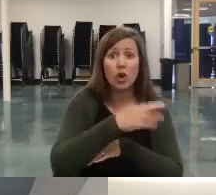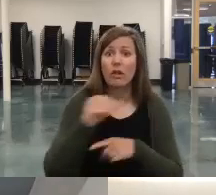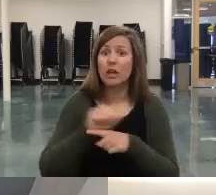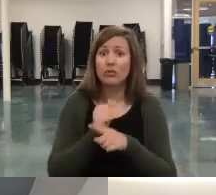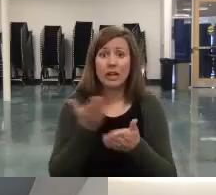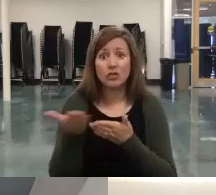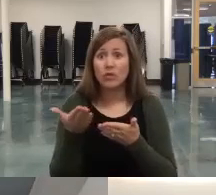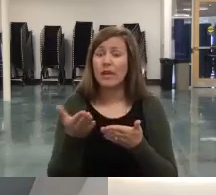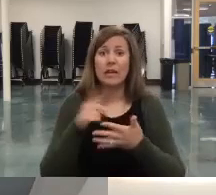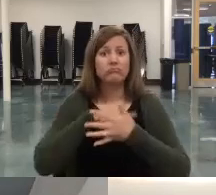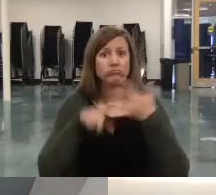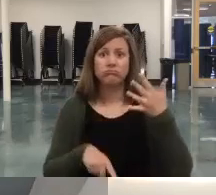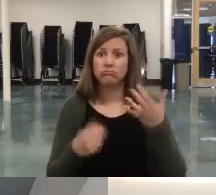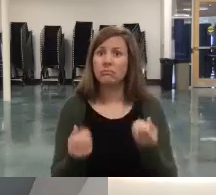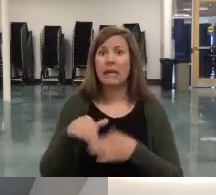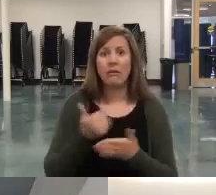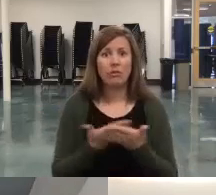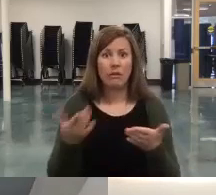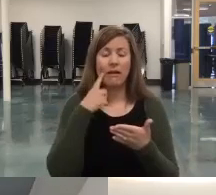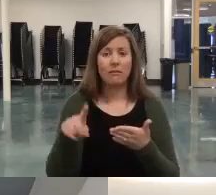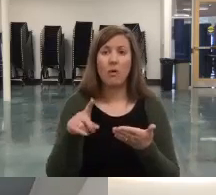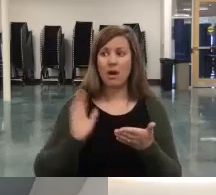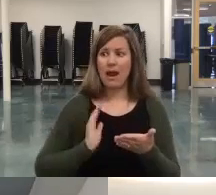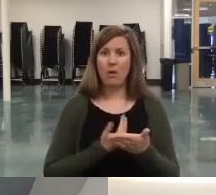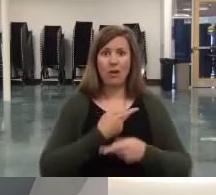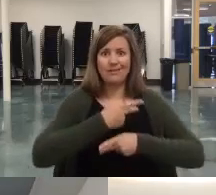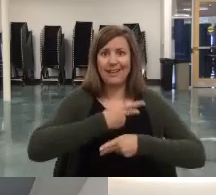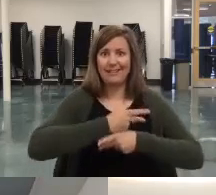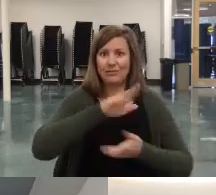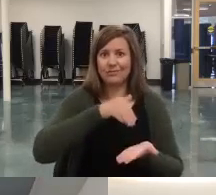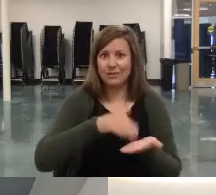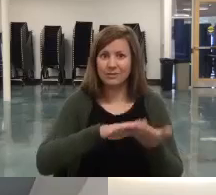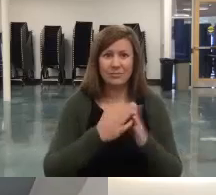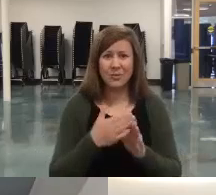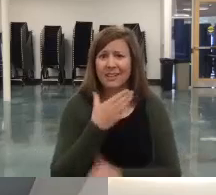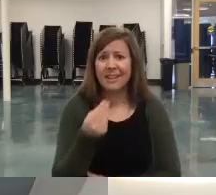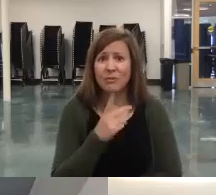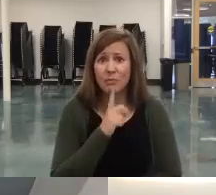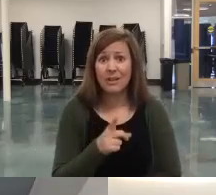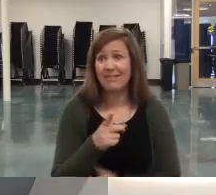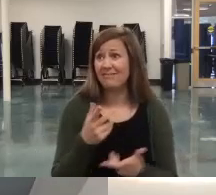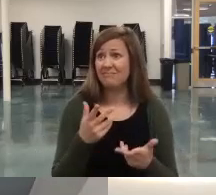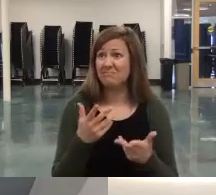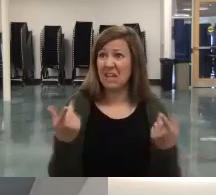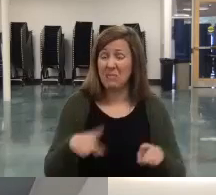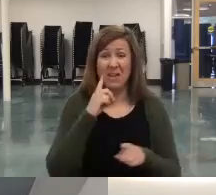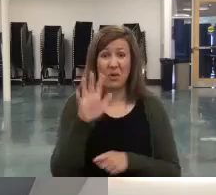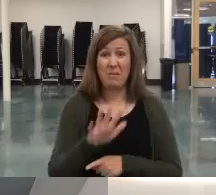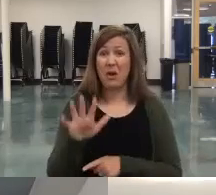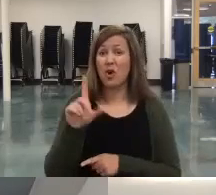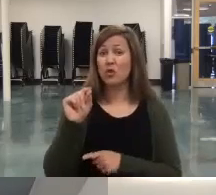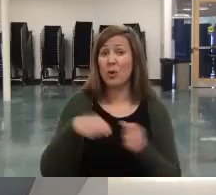along with many other types of things to the child care provider community and to families for about 20 years. A